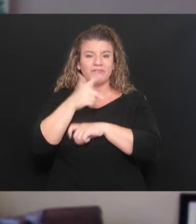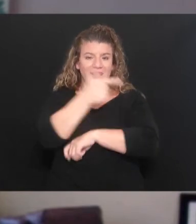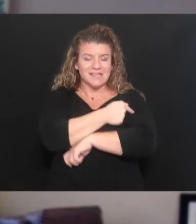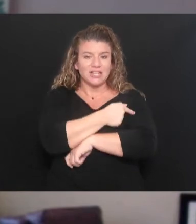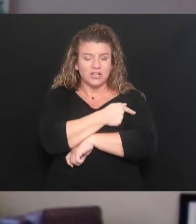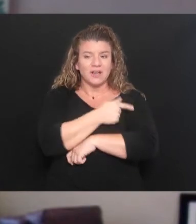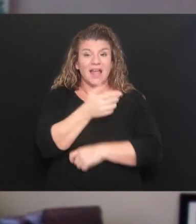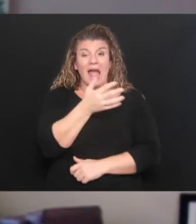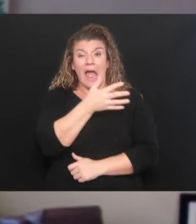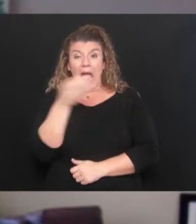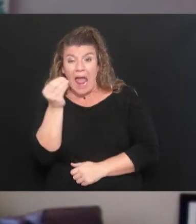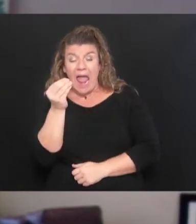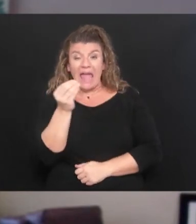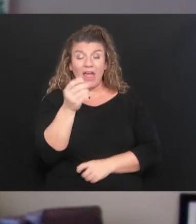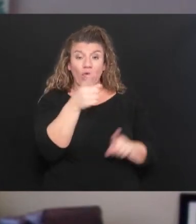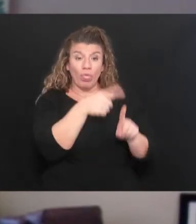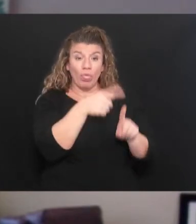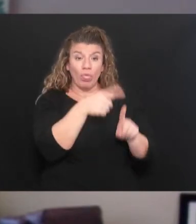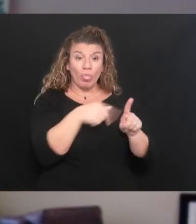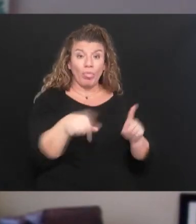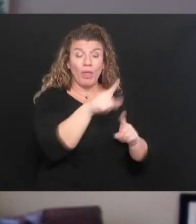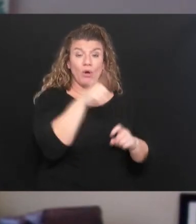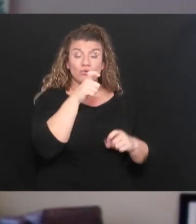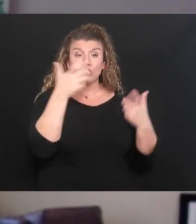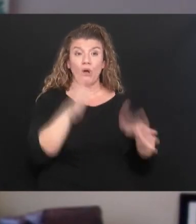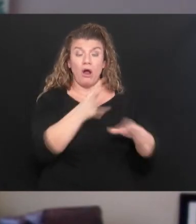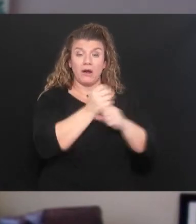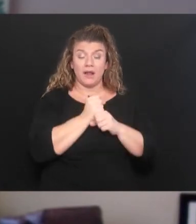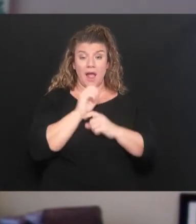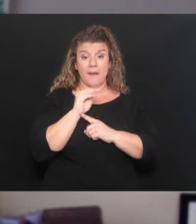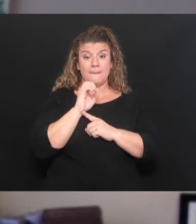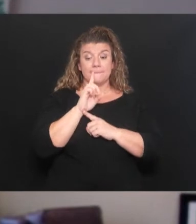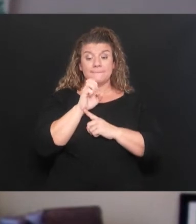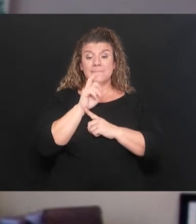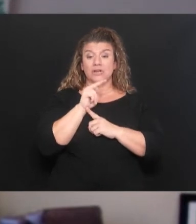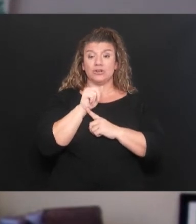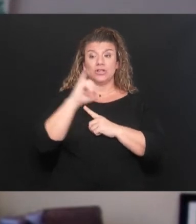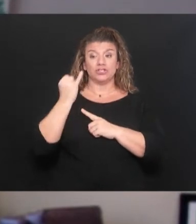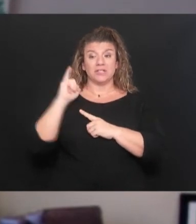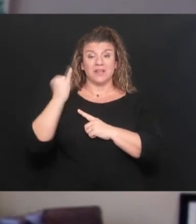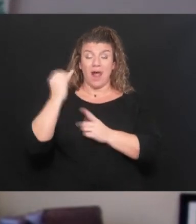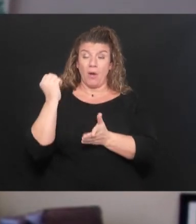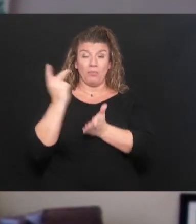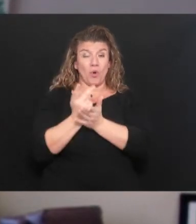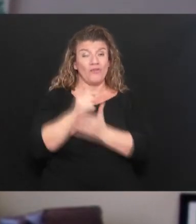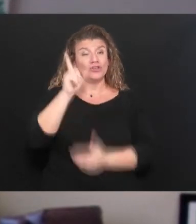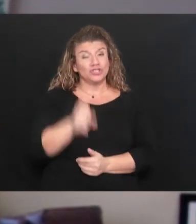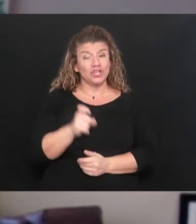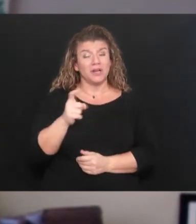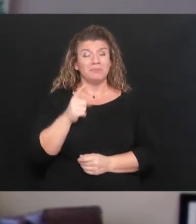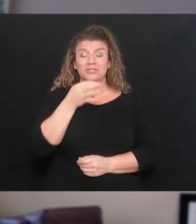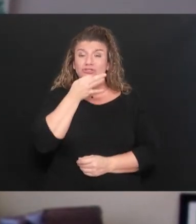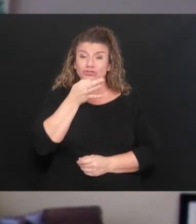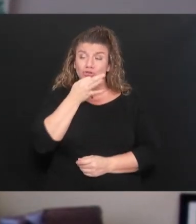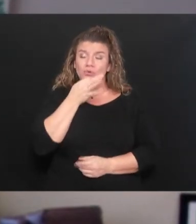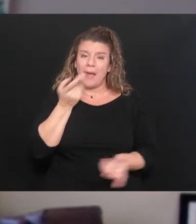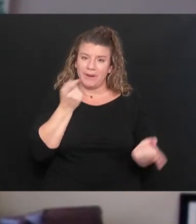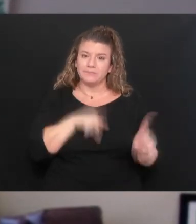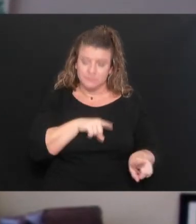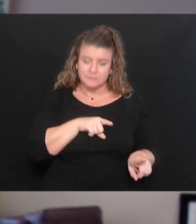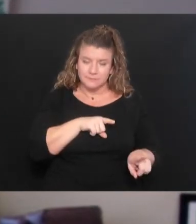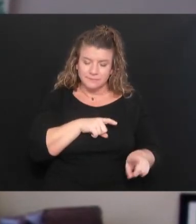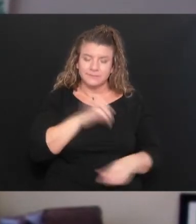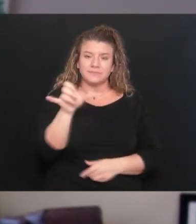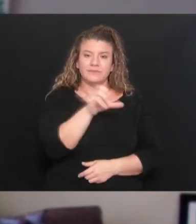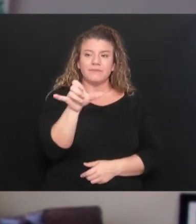And for those who've got Moderna or Johnson & Johnson, approval should be upcoming relatively quickly, as